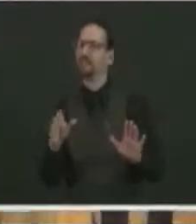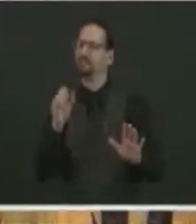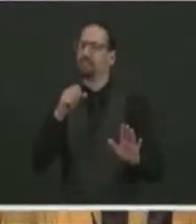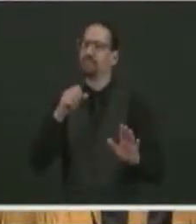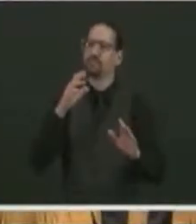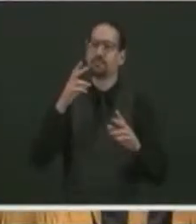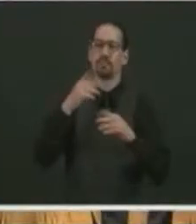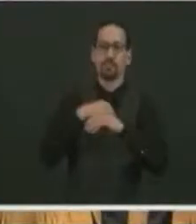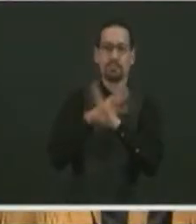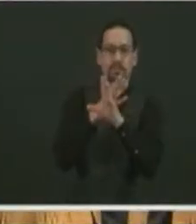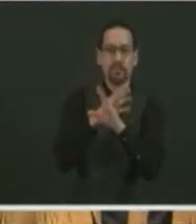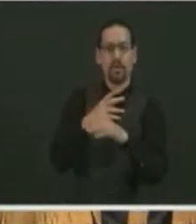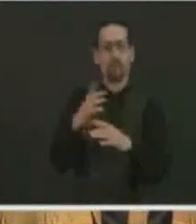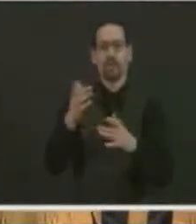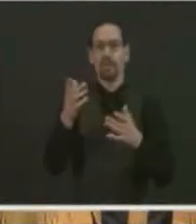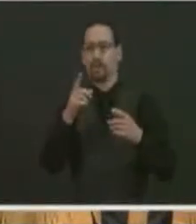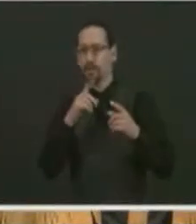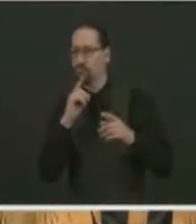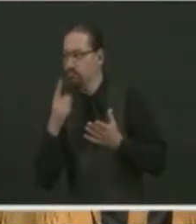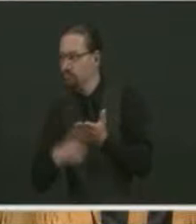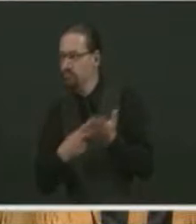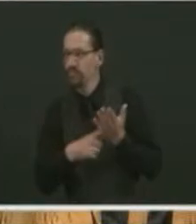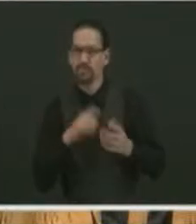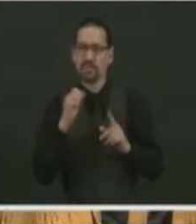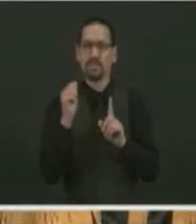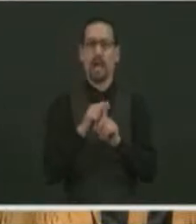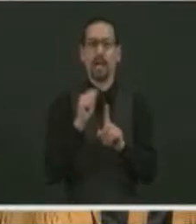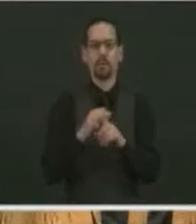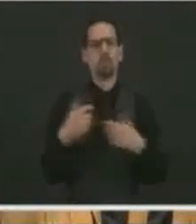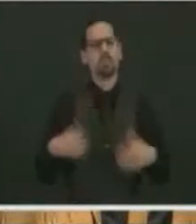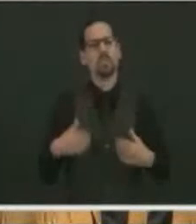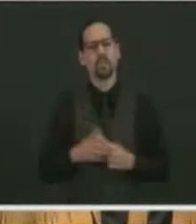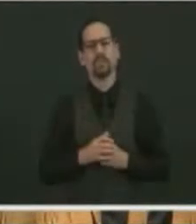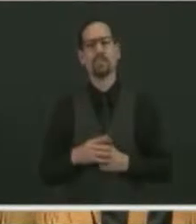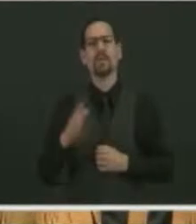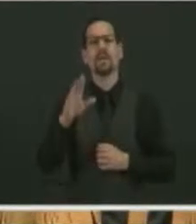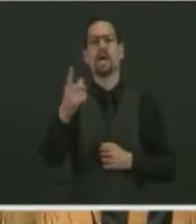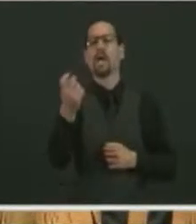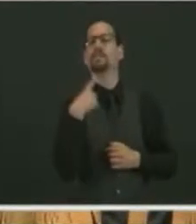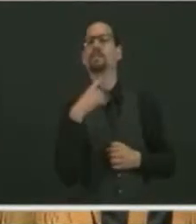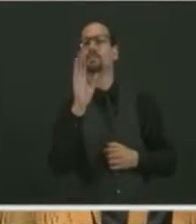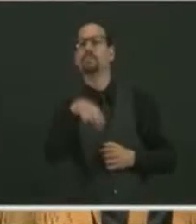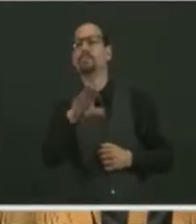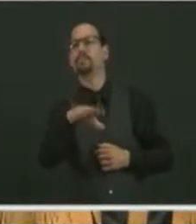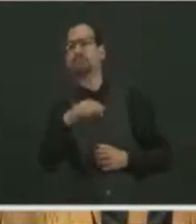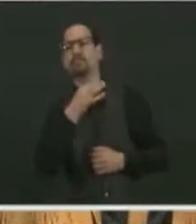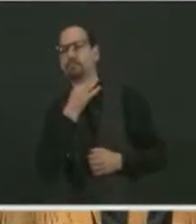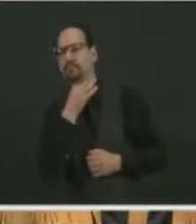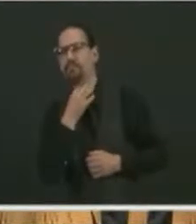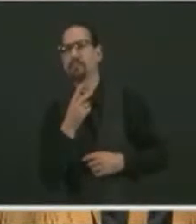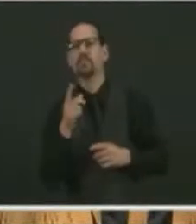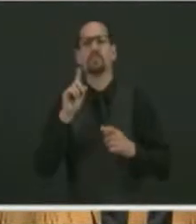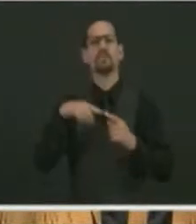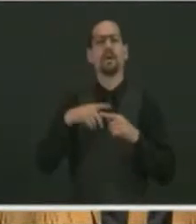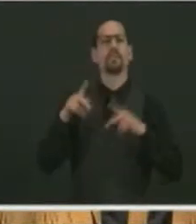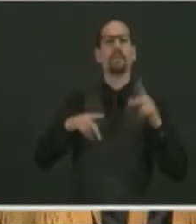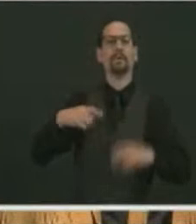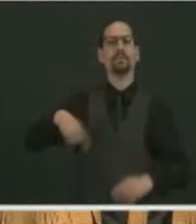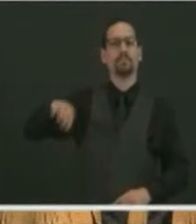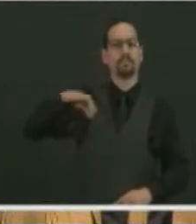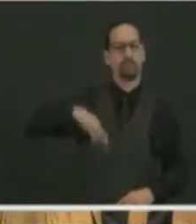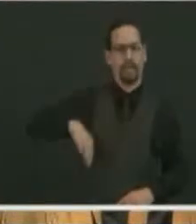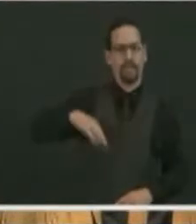ourselves. Well, the gist of the ACO lawsuit, from what I did read of it, is that when people had their benefits turned off, they had no way to get in touch